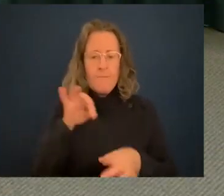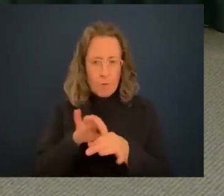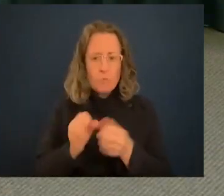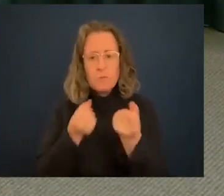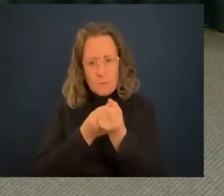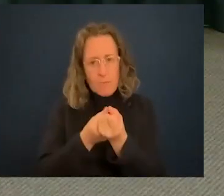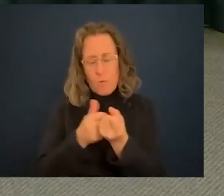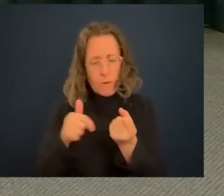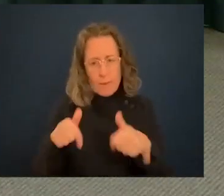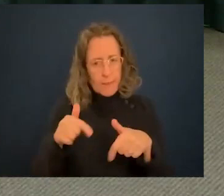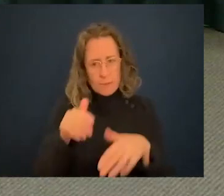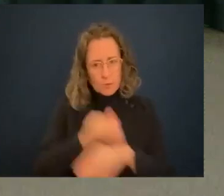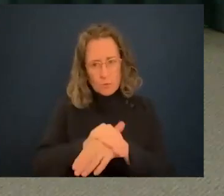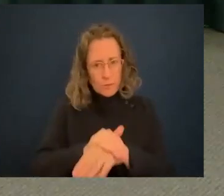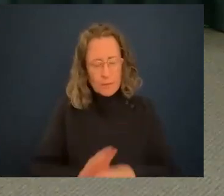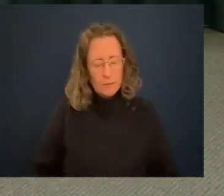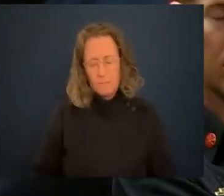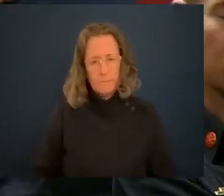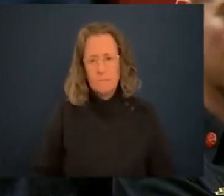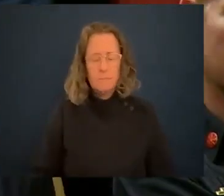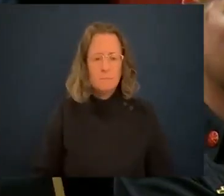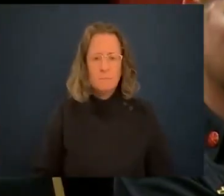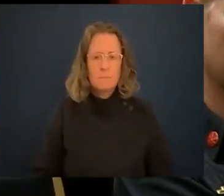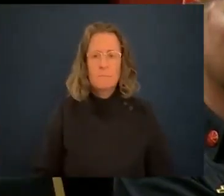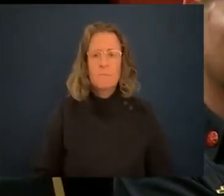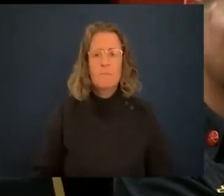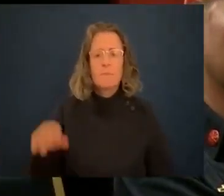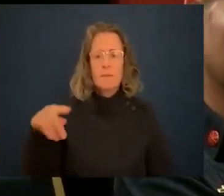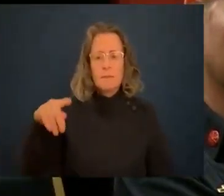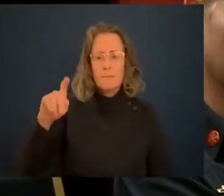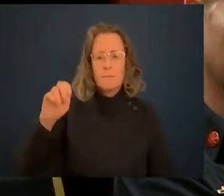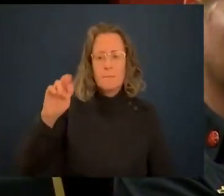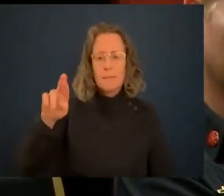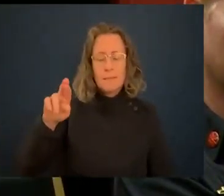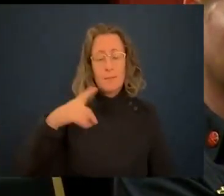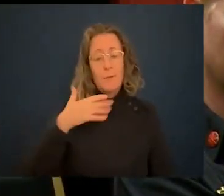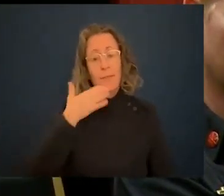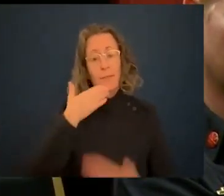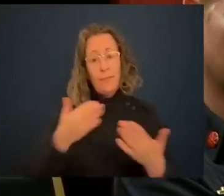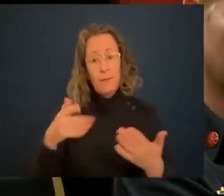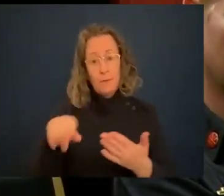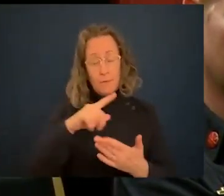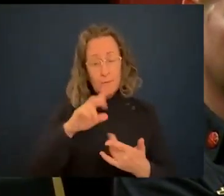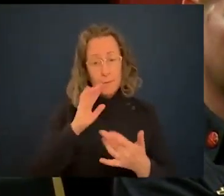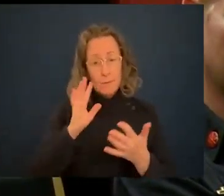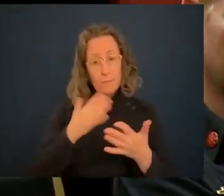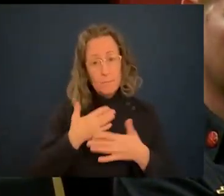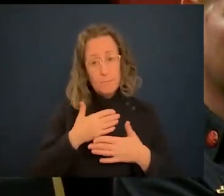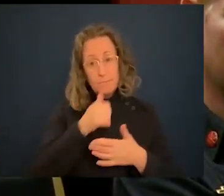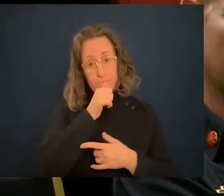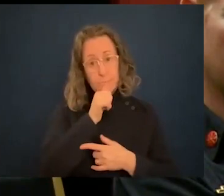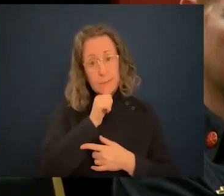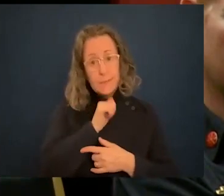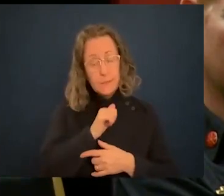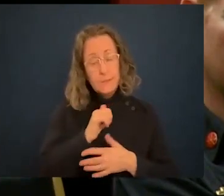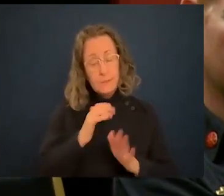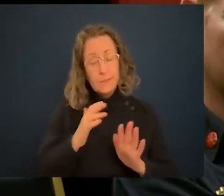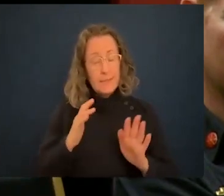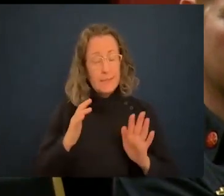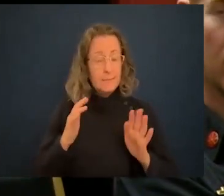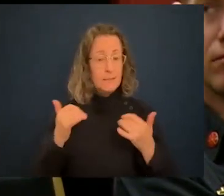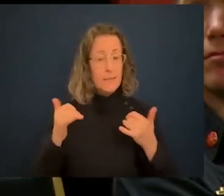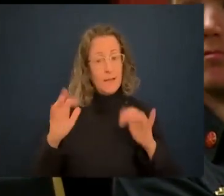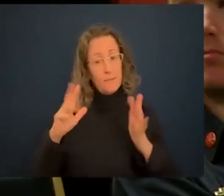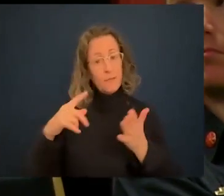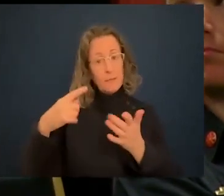Peter I appreciate everyone's patience and Good Humor on this um it's a it's a really good discussion